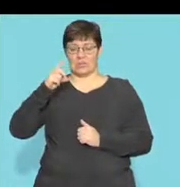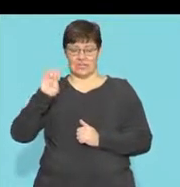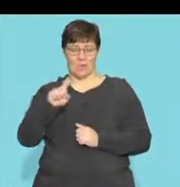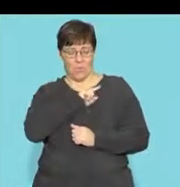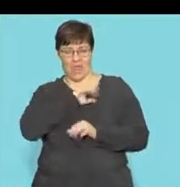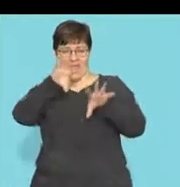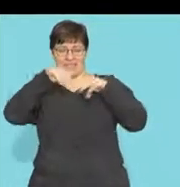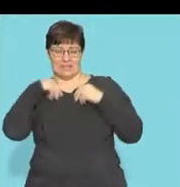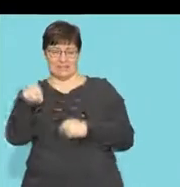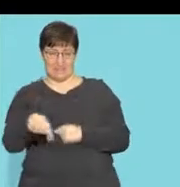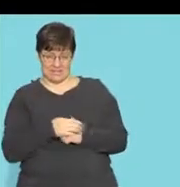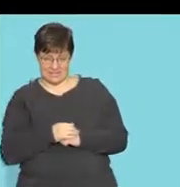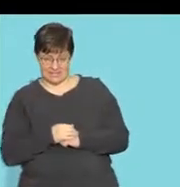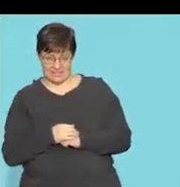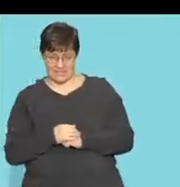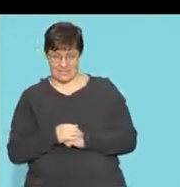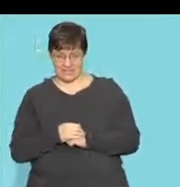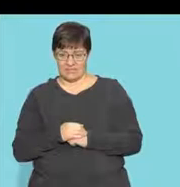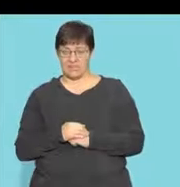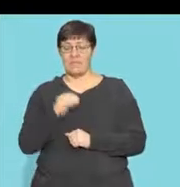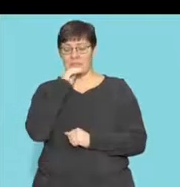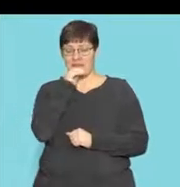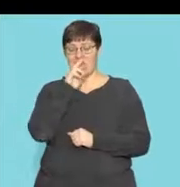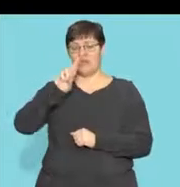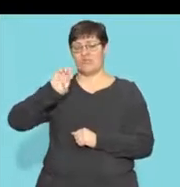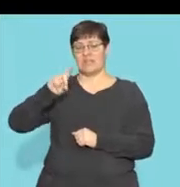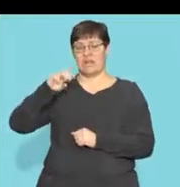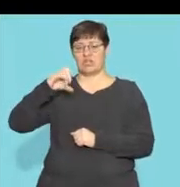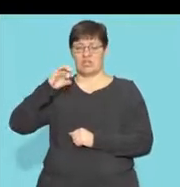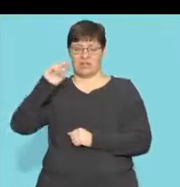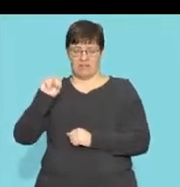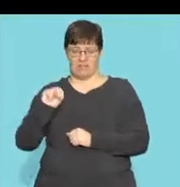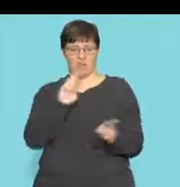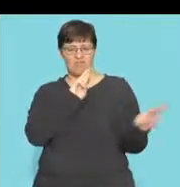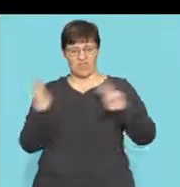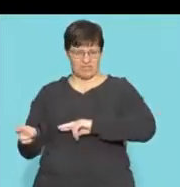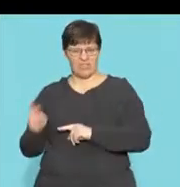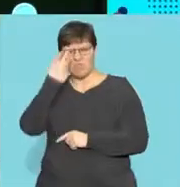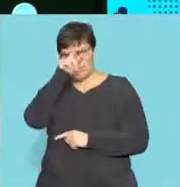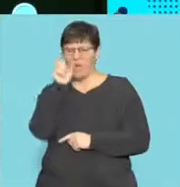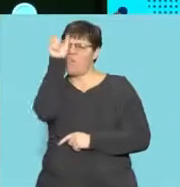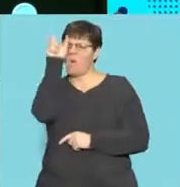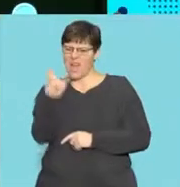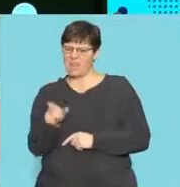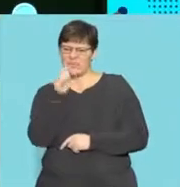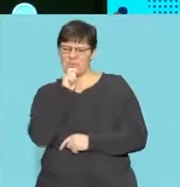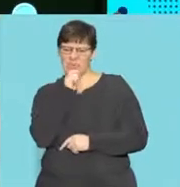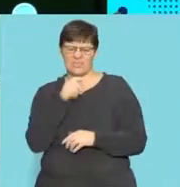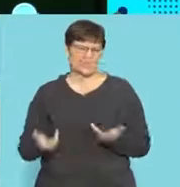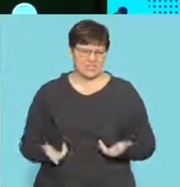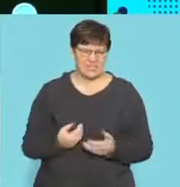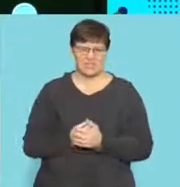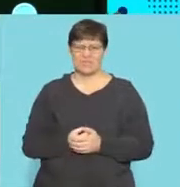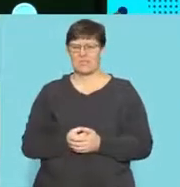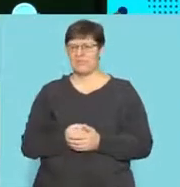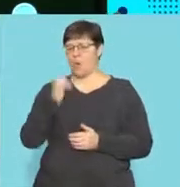electrons, and that's a reduction reaction. So remember the little terms that we used, like oil